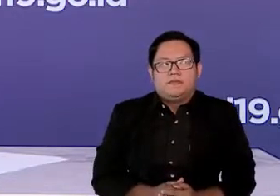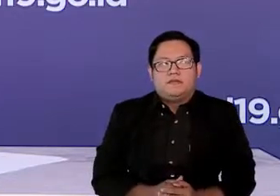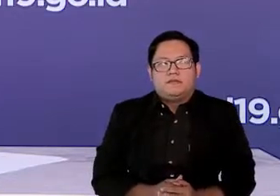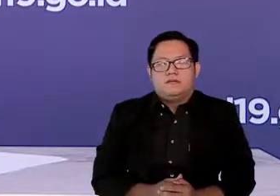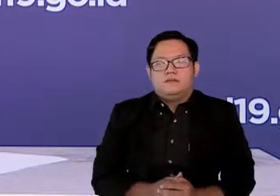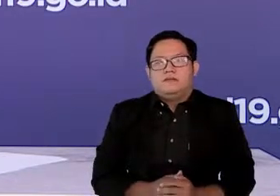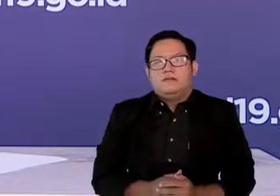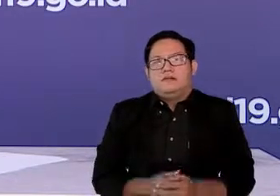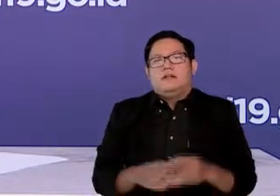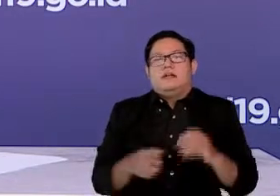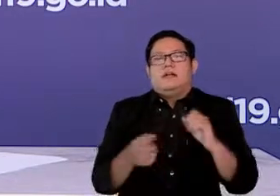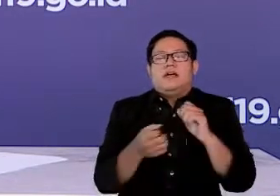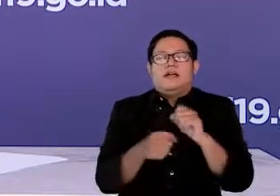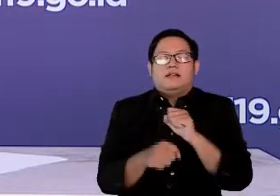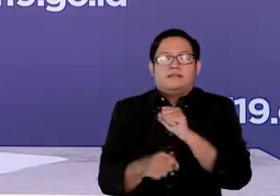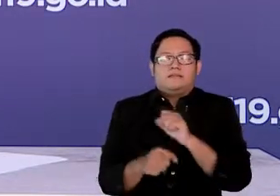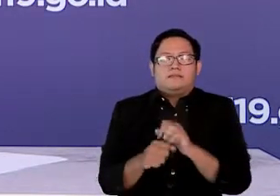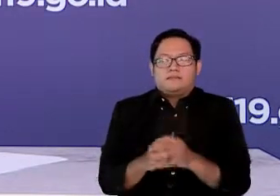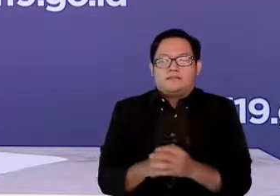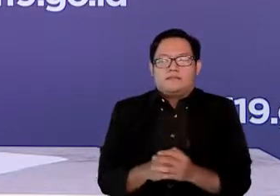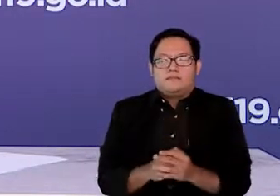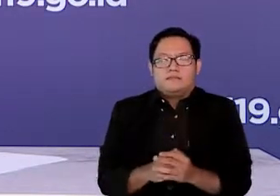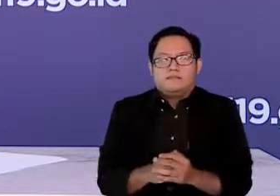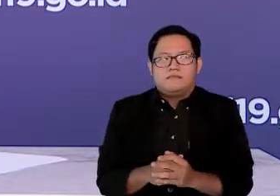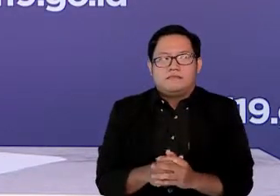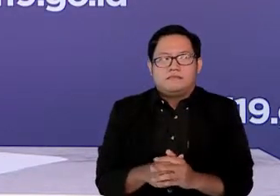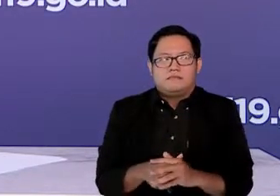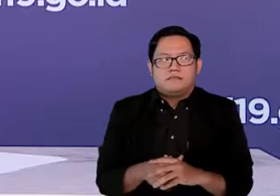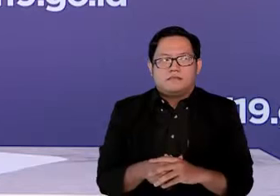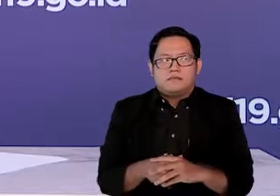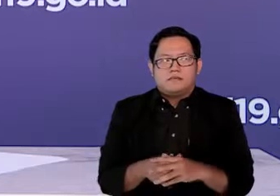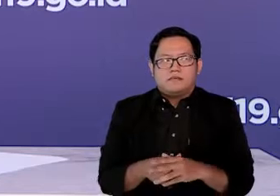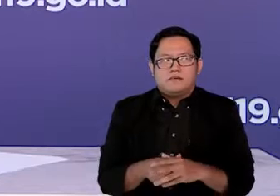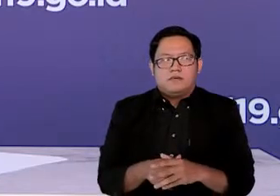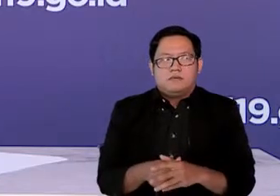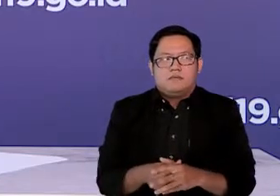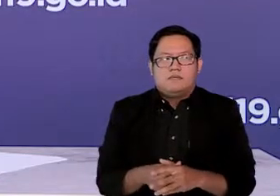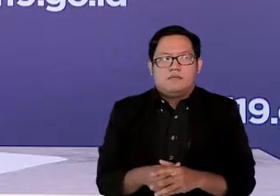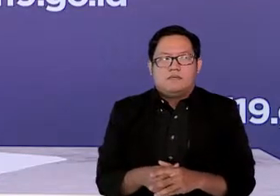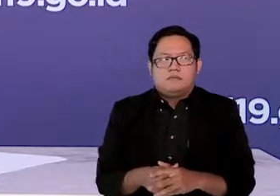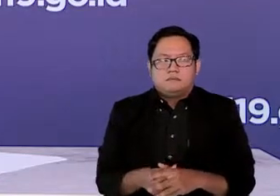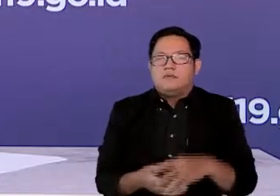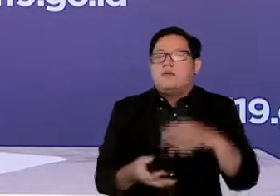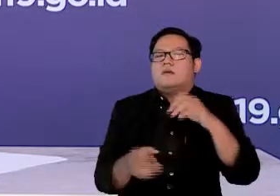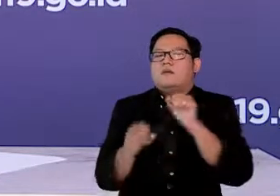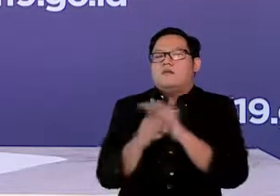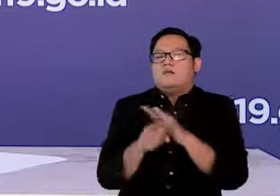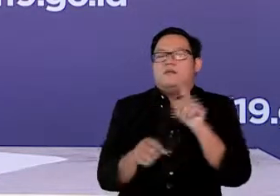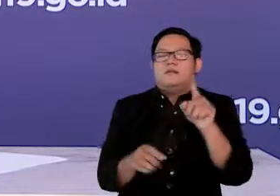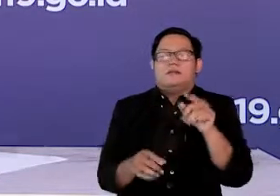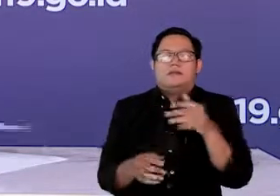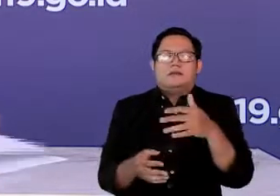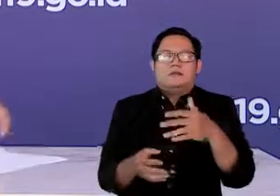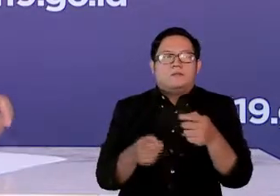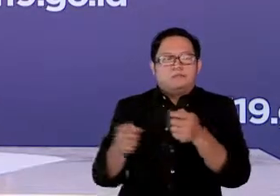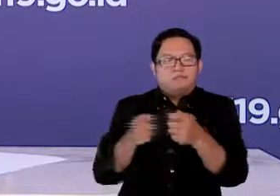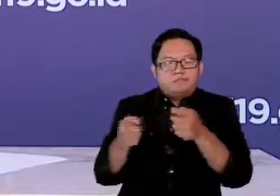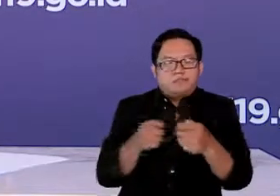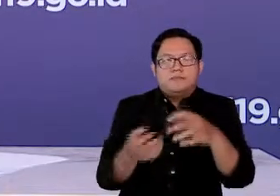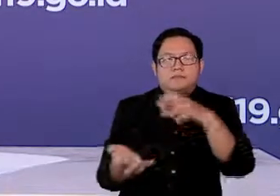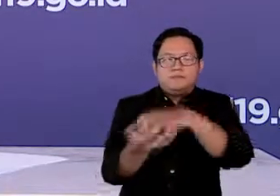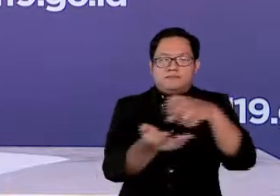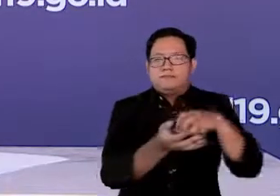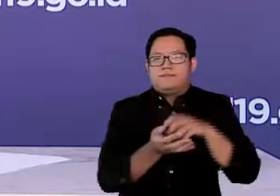improvements to the implementation of various existing national COVID-19 control policy. And